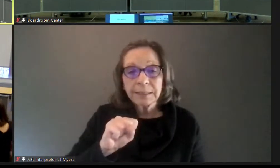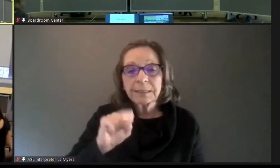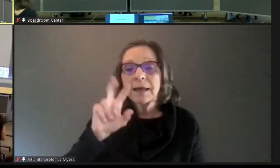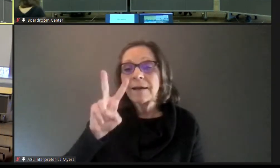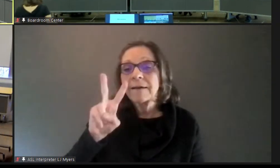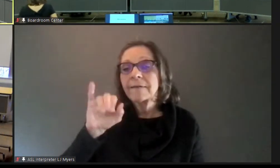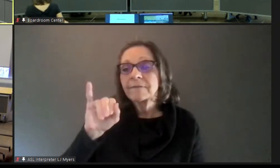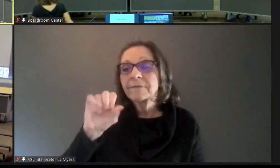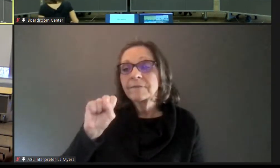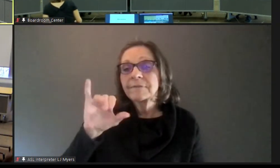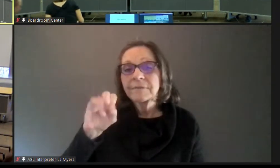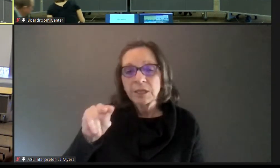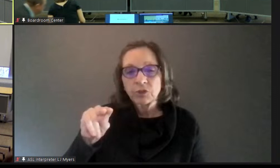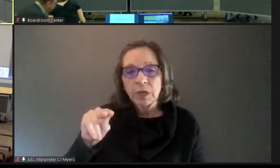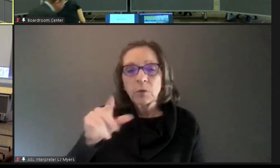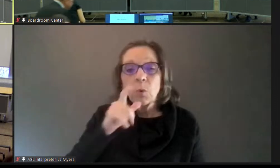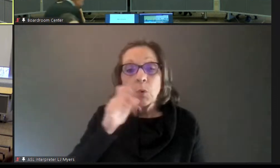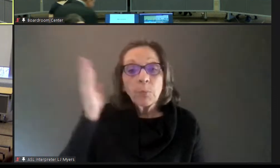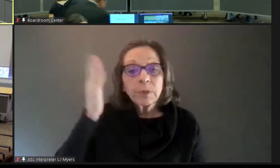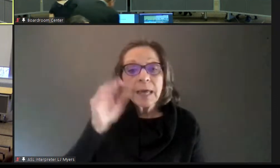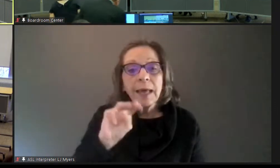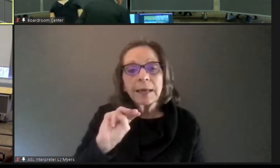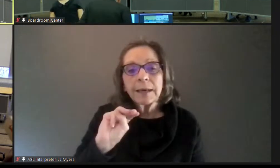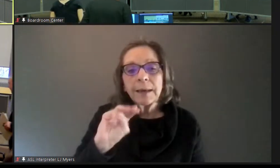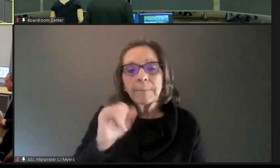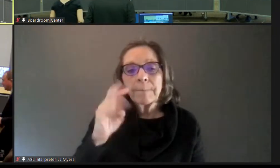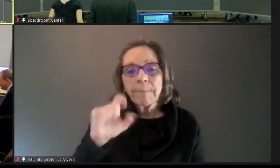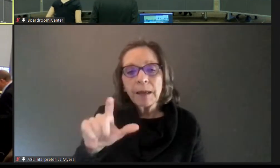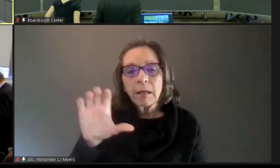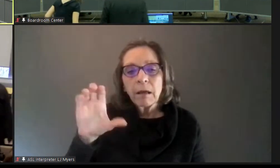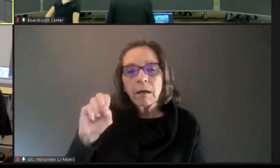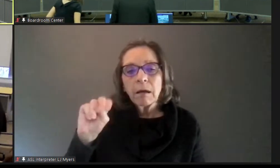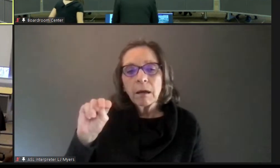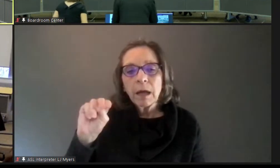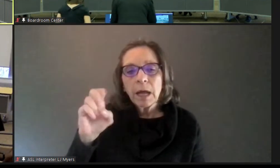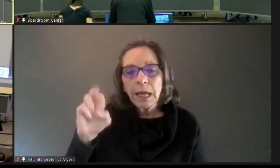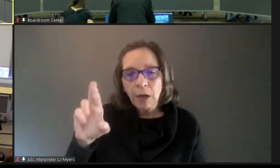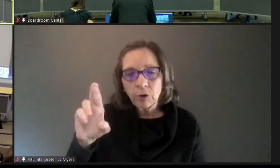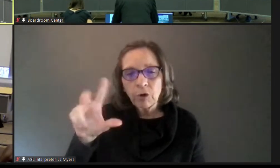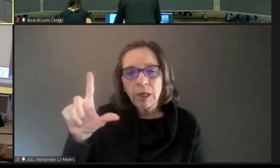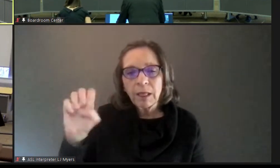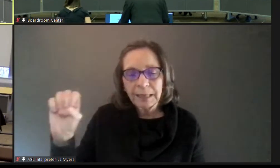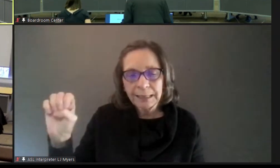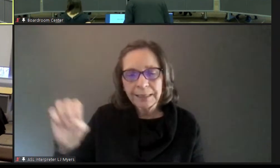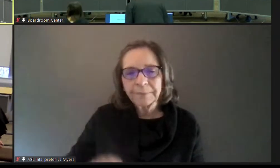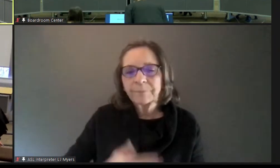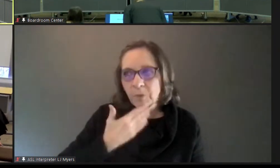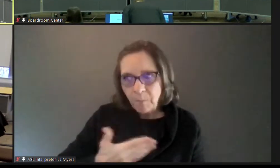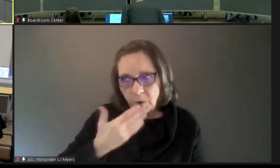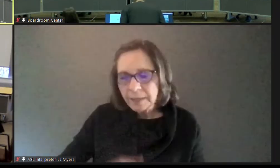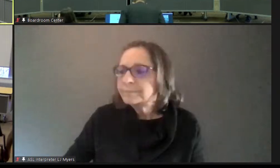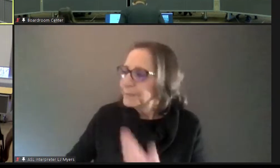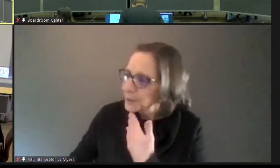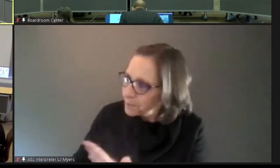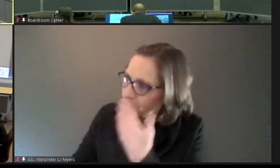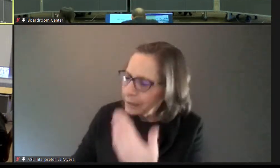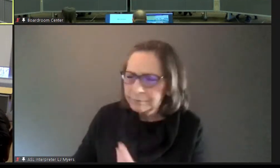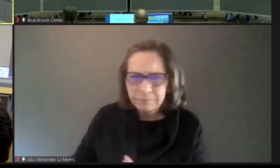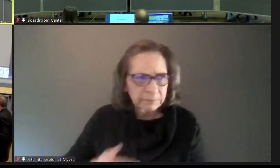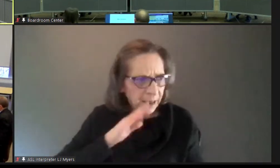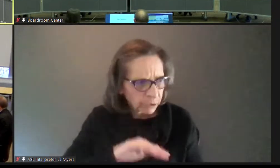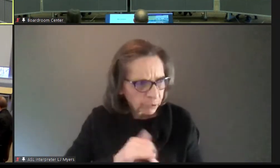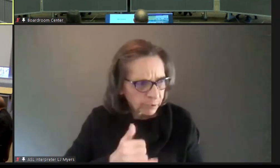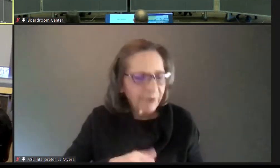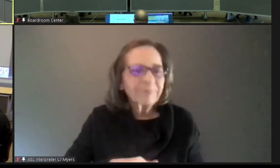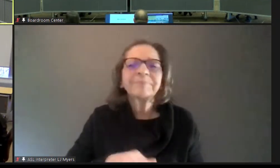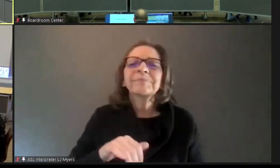Michael Connolly, CTA's Chief Planning Officer. Good morning, Morning. Thanks. or is it afternoon? Good to see